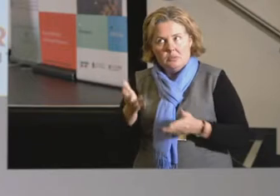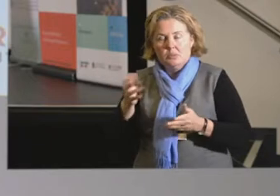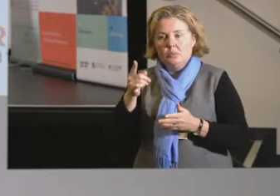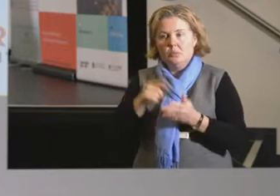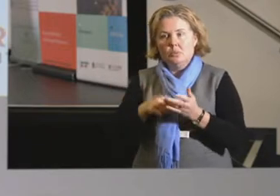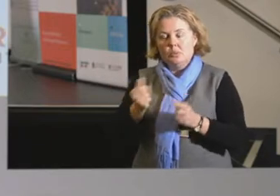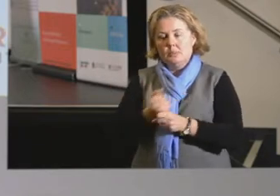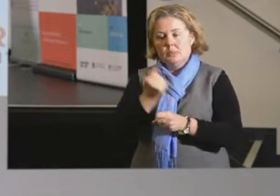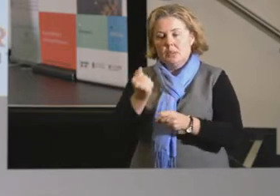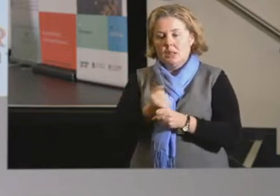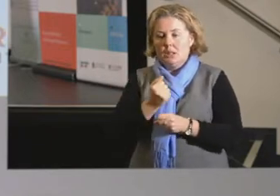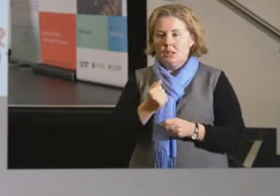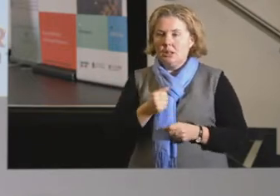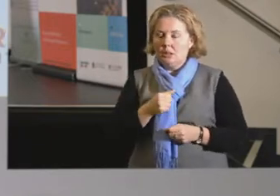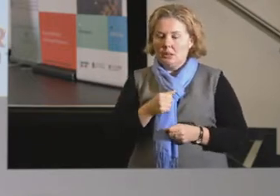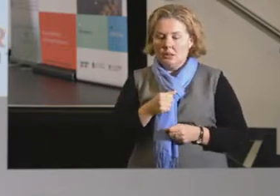a plural,